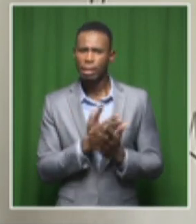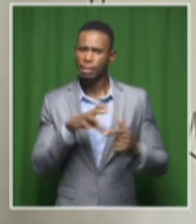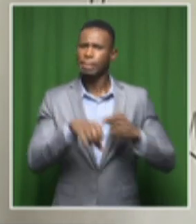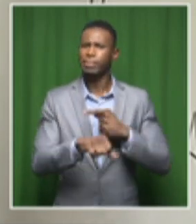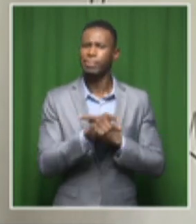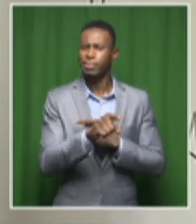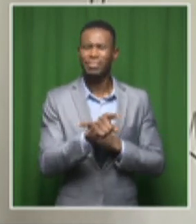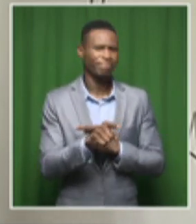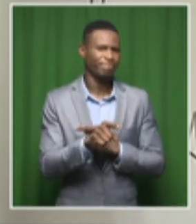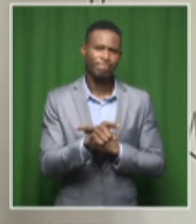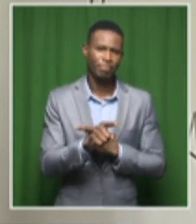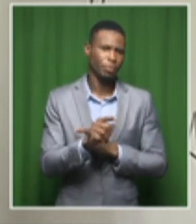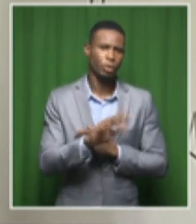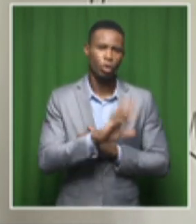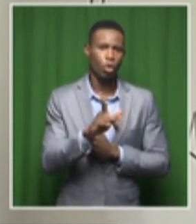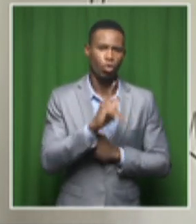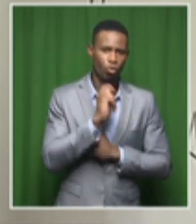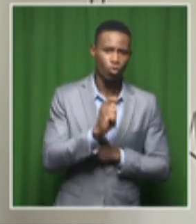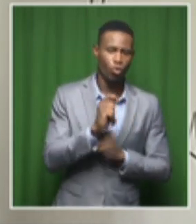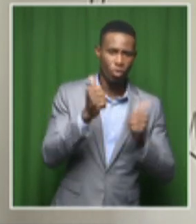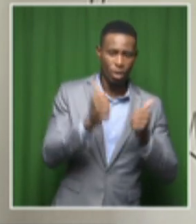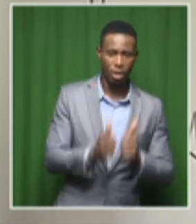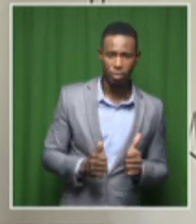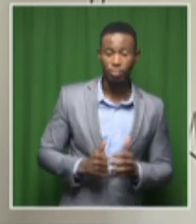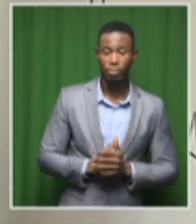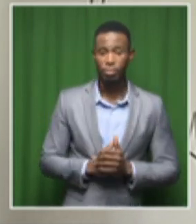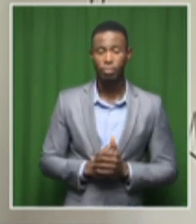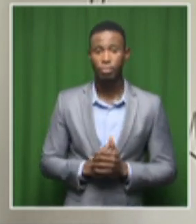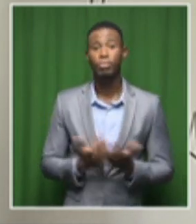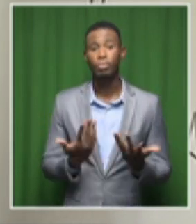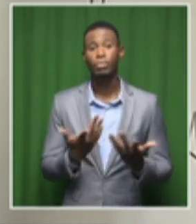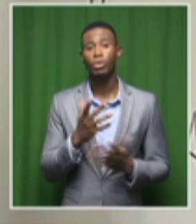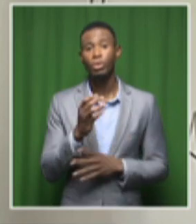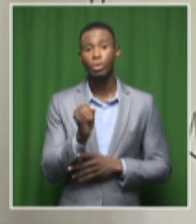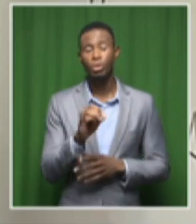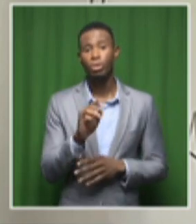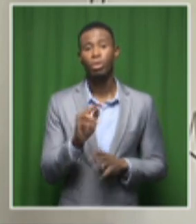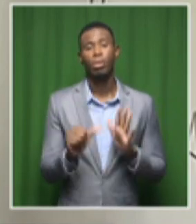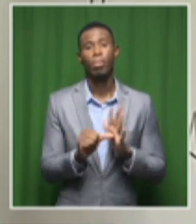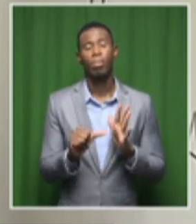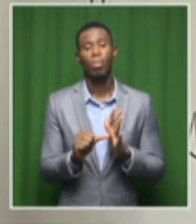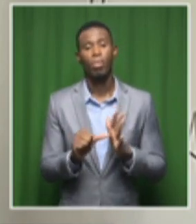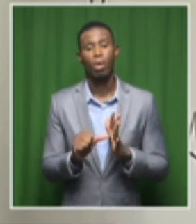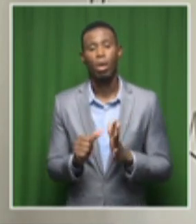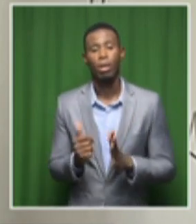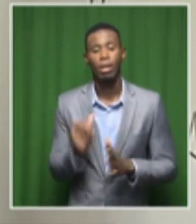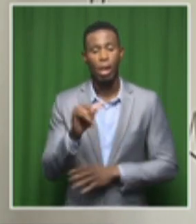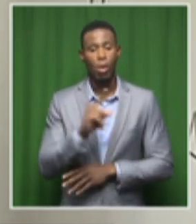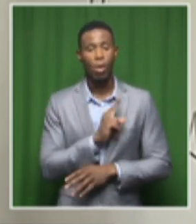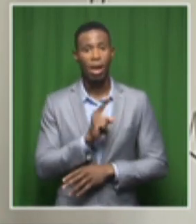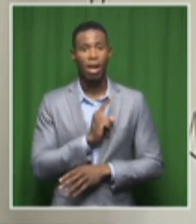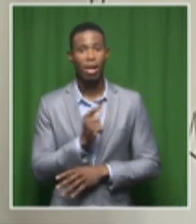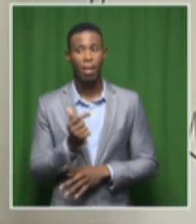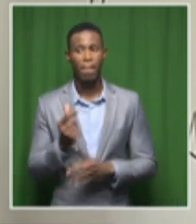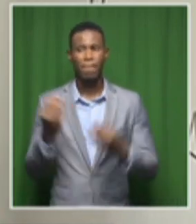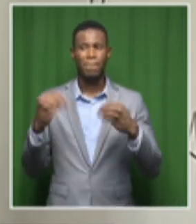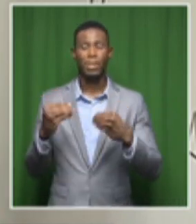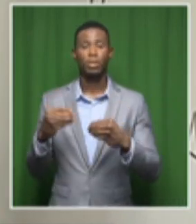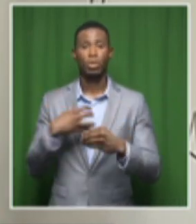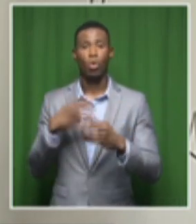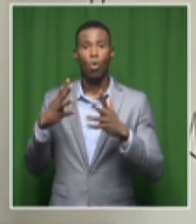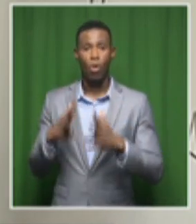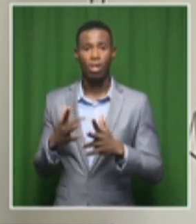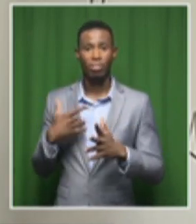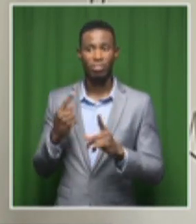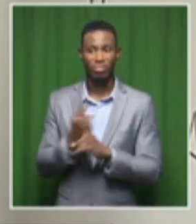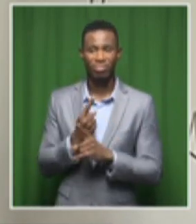case online. So it's very, very important to, when we are online, and that is why I tell business owners, have an active Instagram,